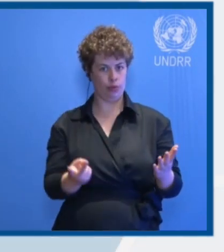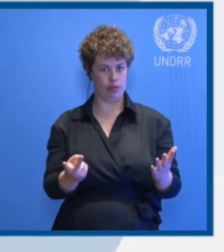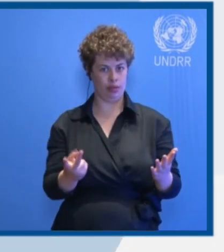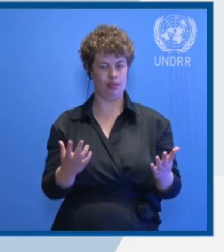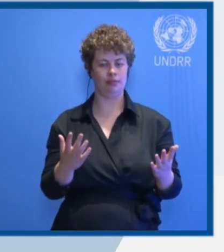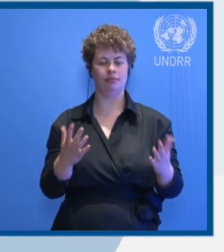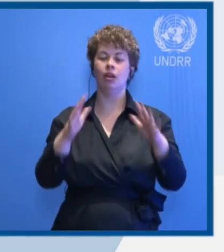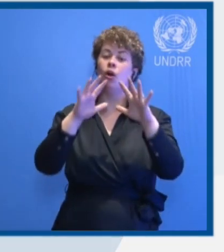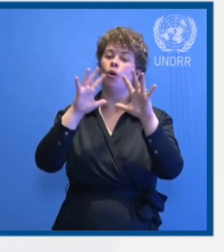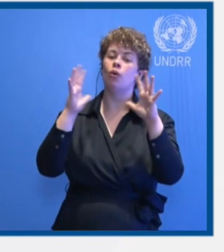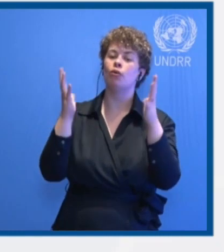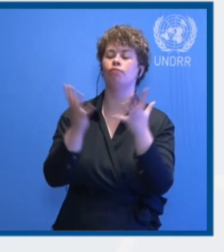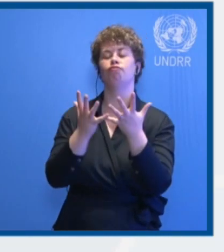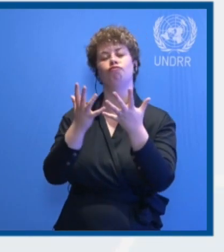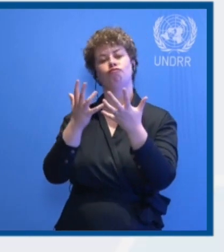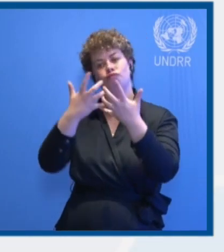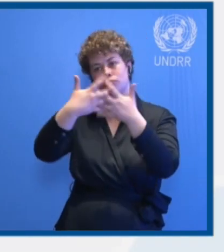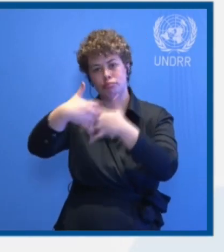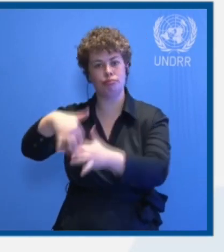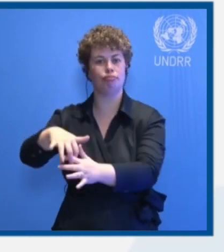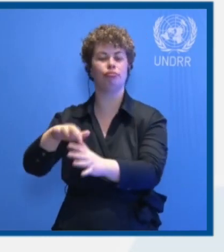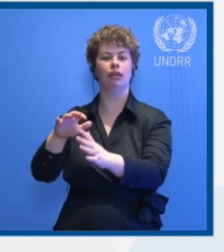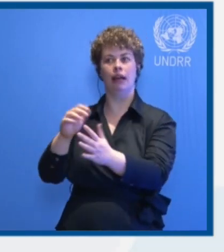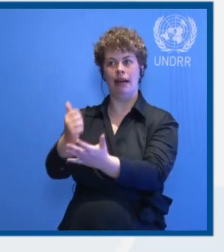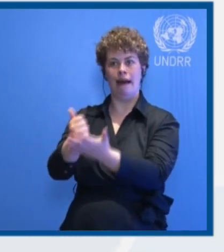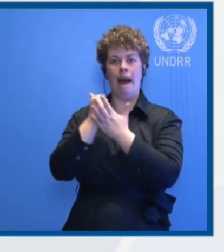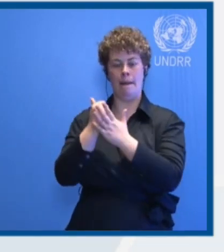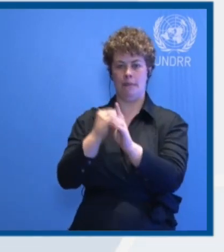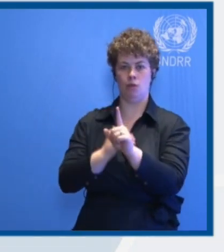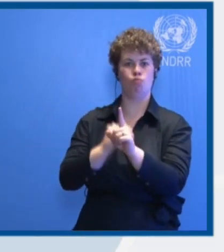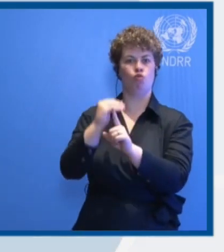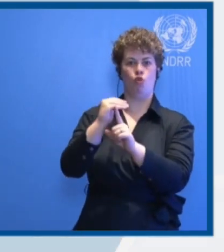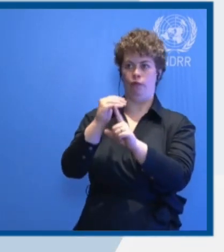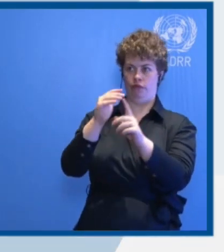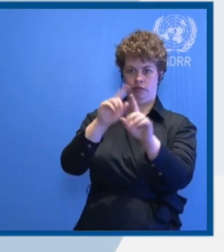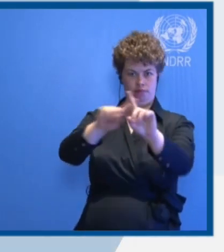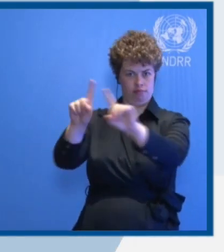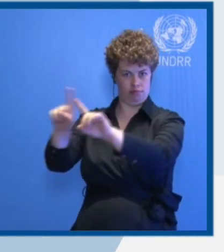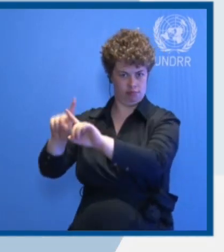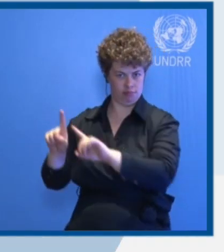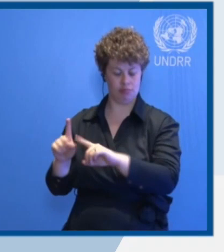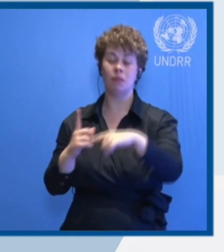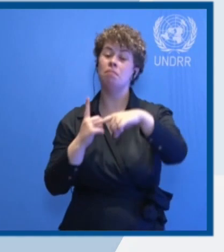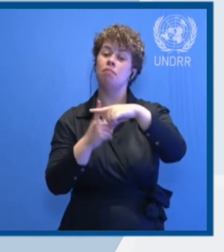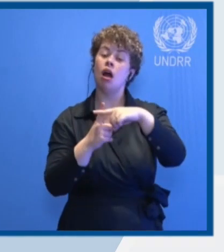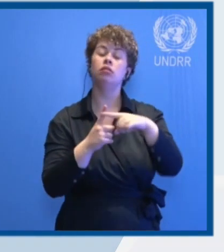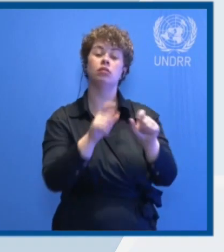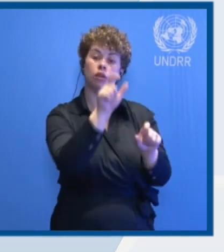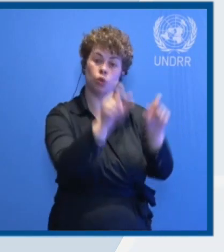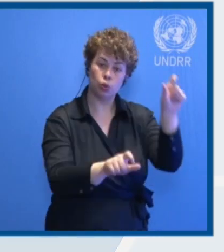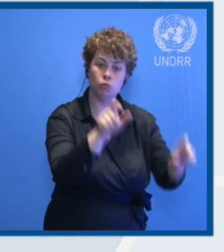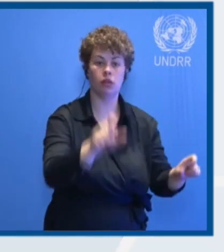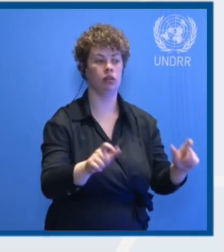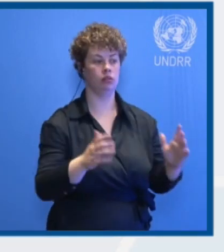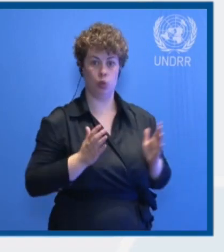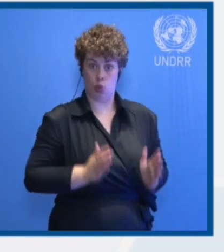improve the effectiveness of such interventions, but also their equitability,